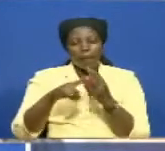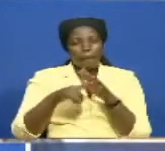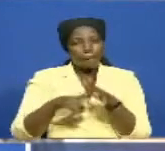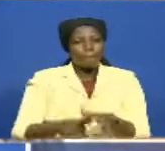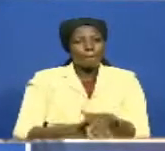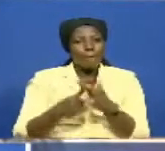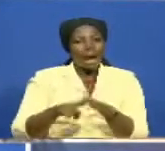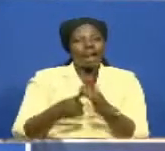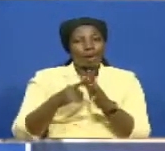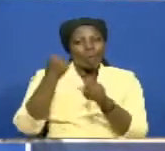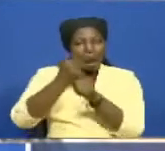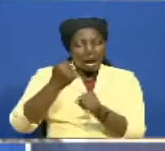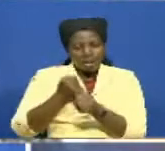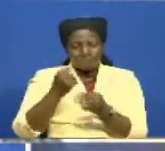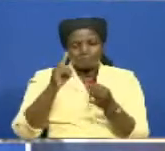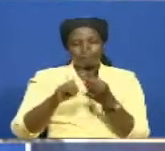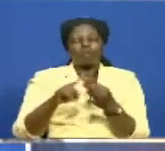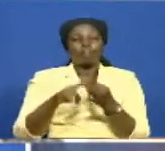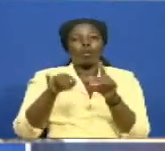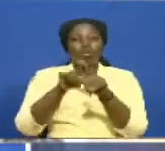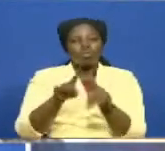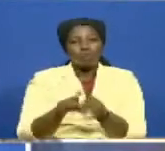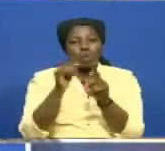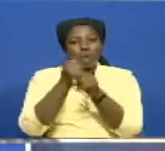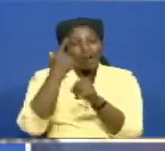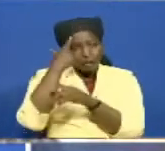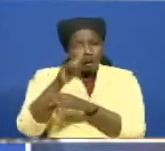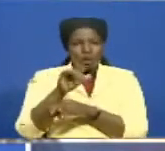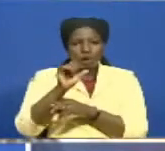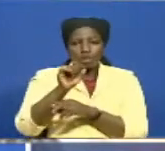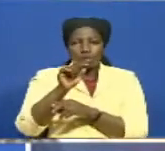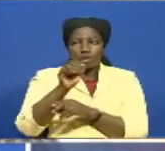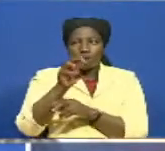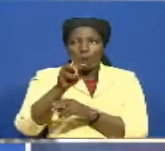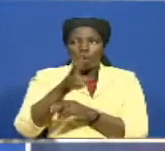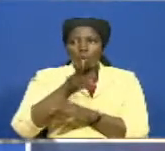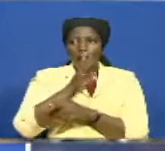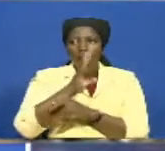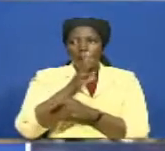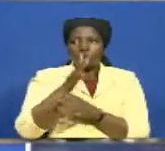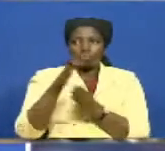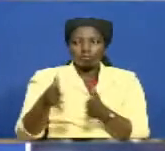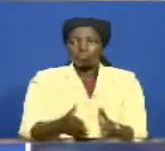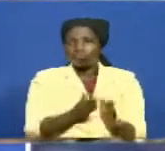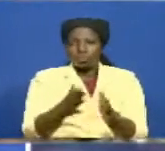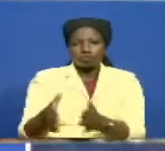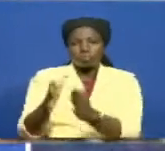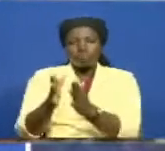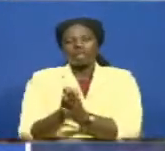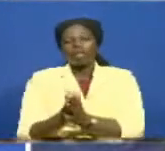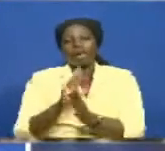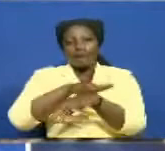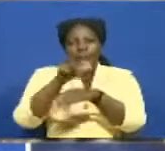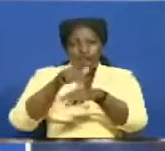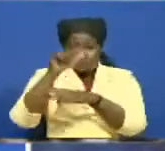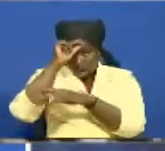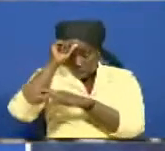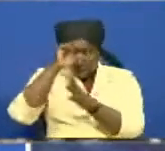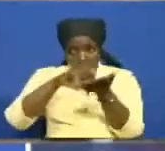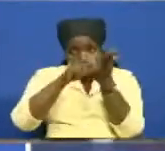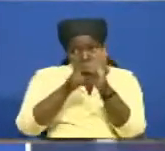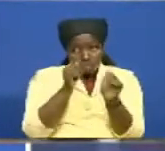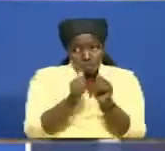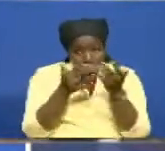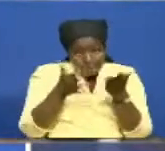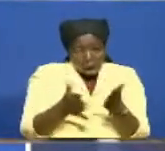works, and also works for stormwater drainage. The national government project, which is